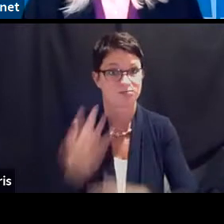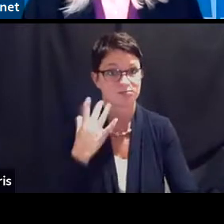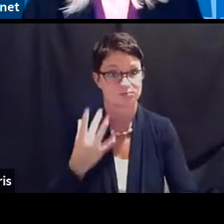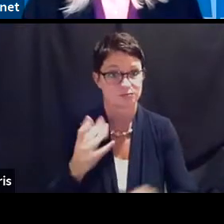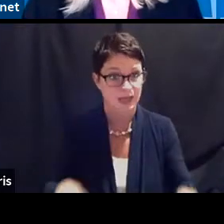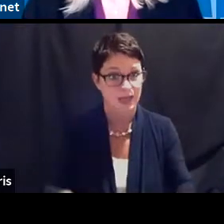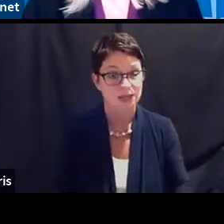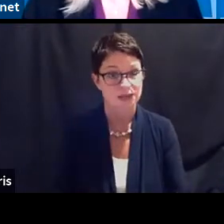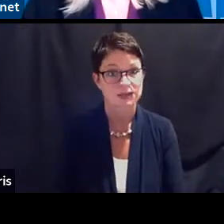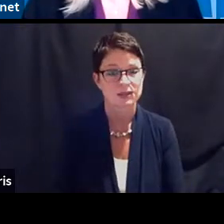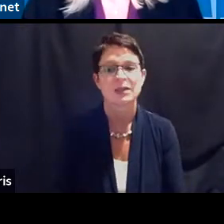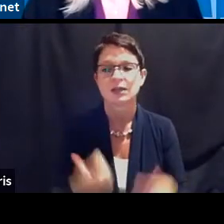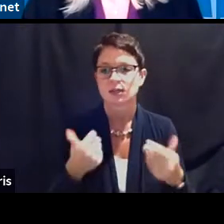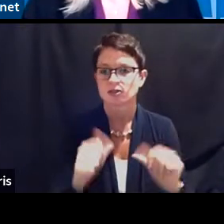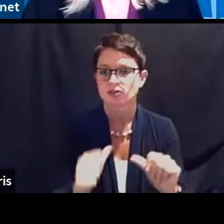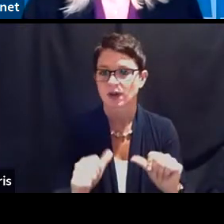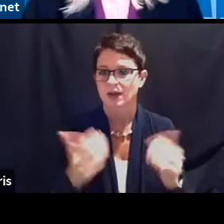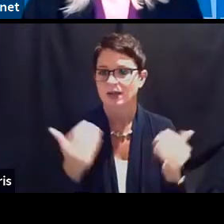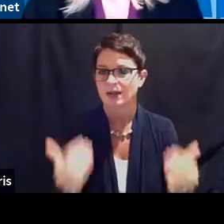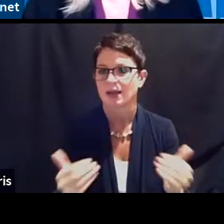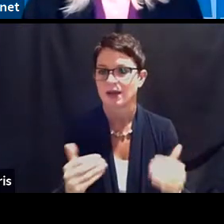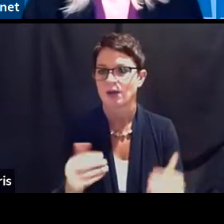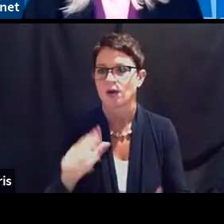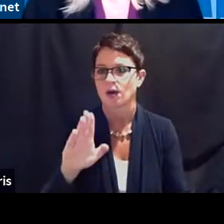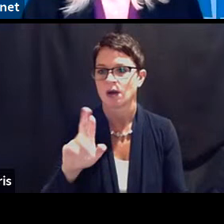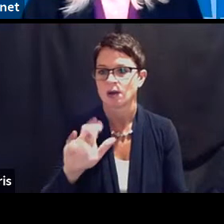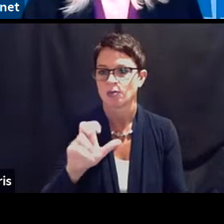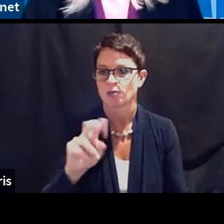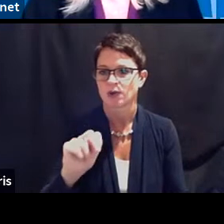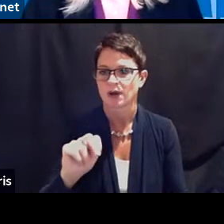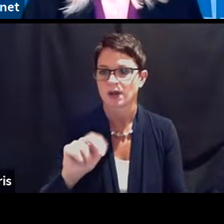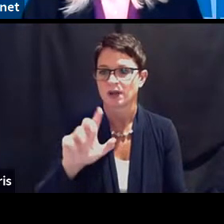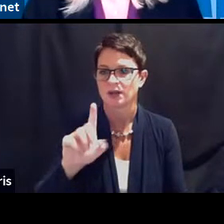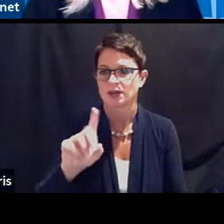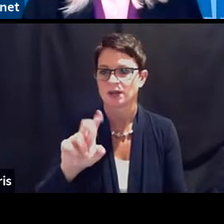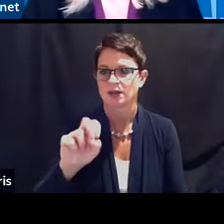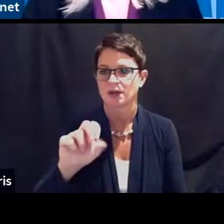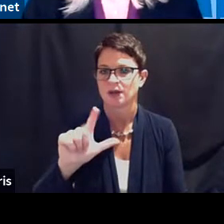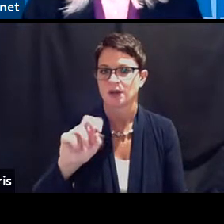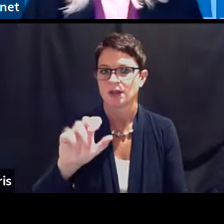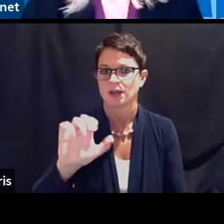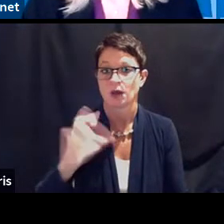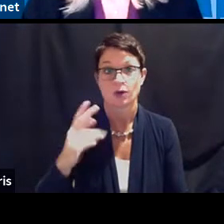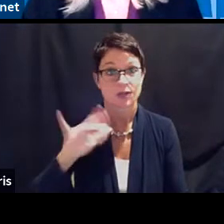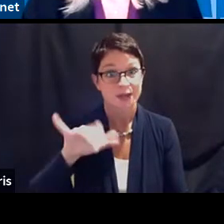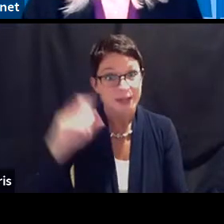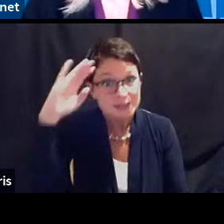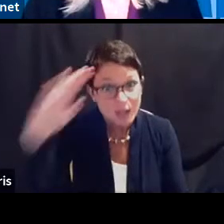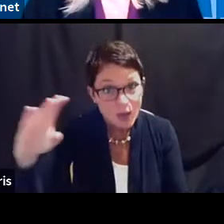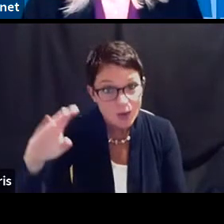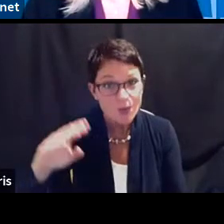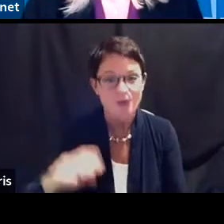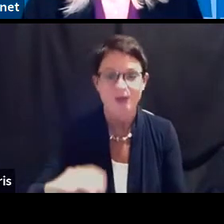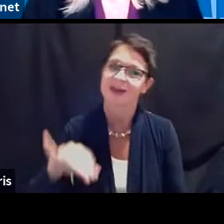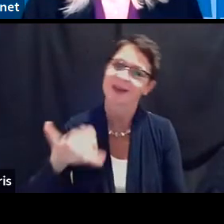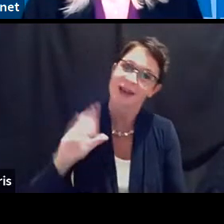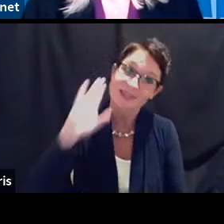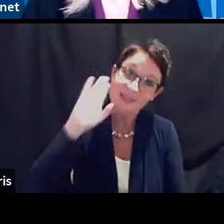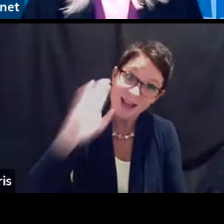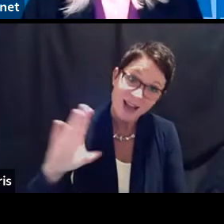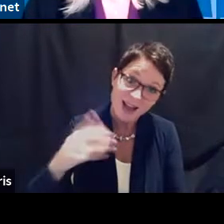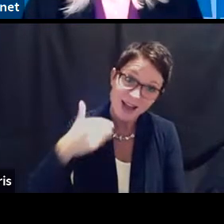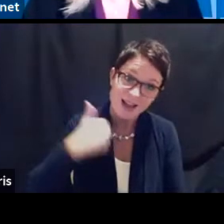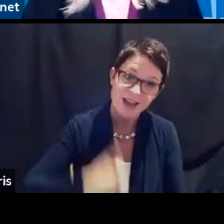All right, let's try Ryan Deloche. Yeah, hello? Yes, Carthon. Yes,